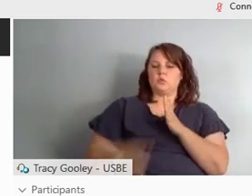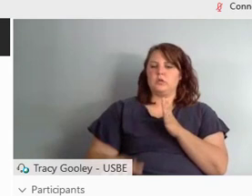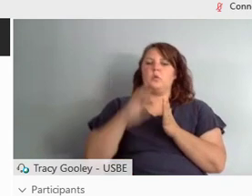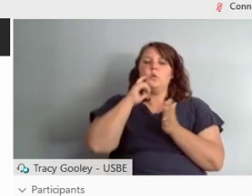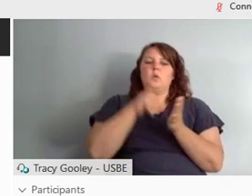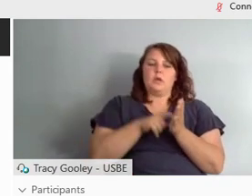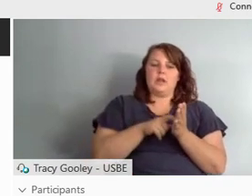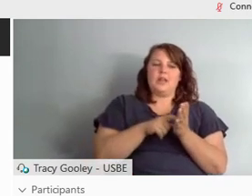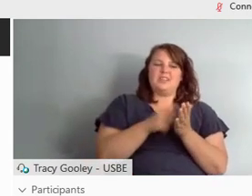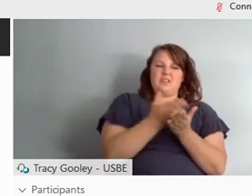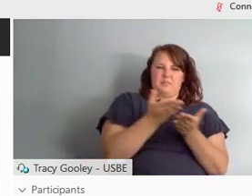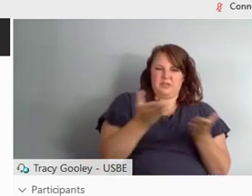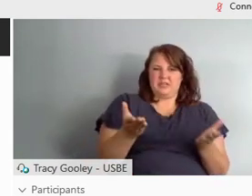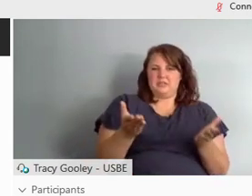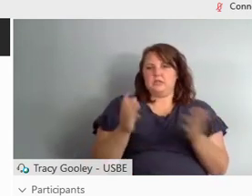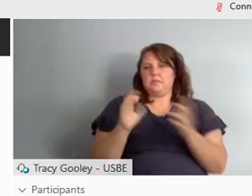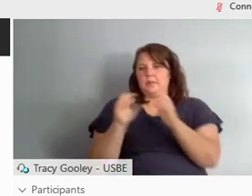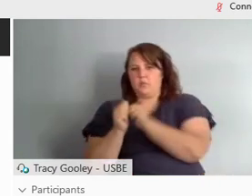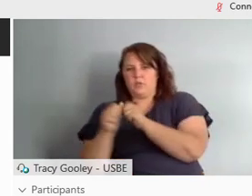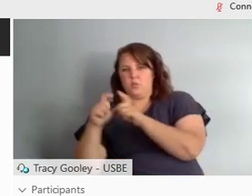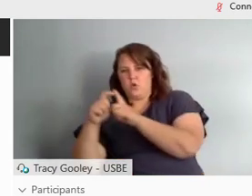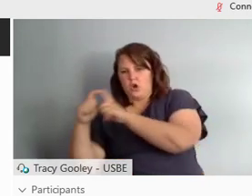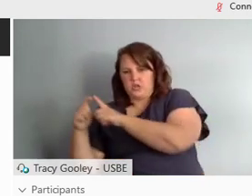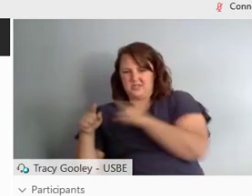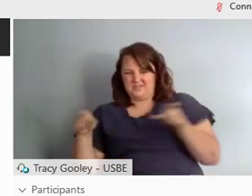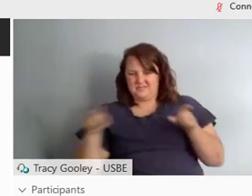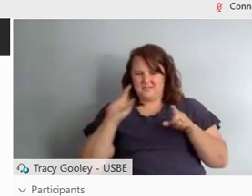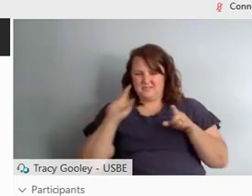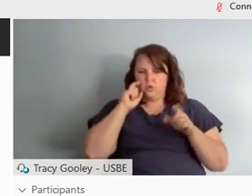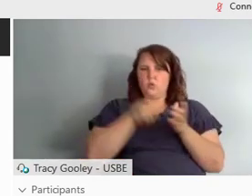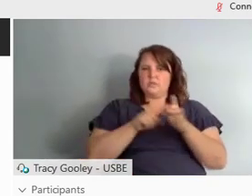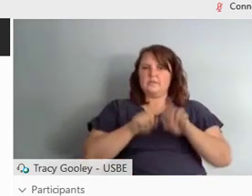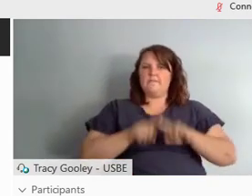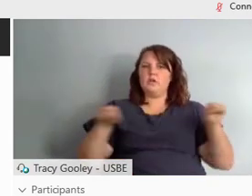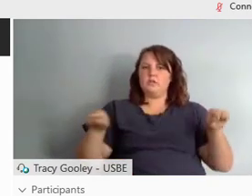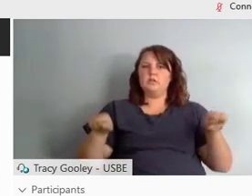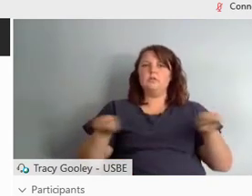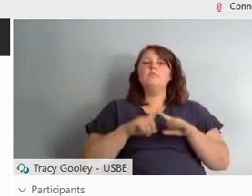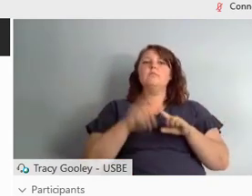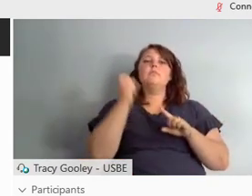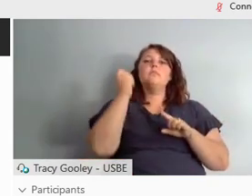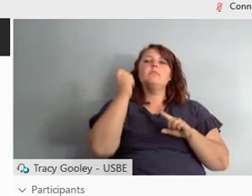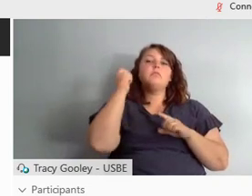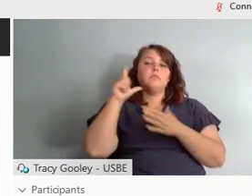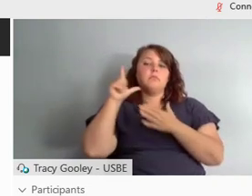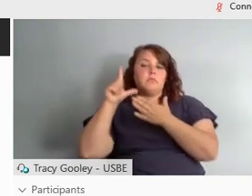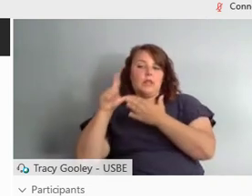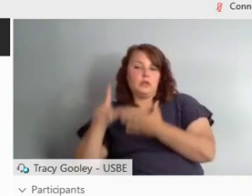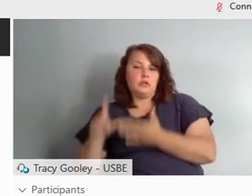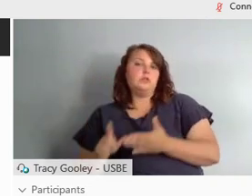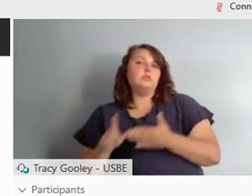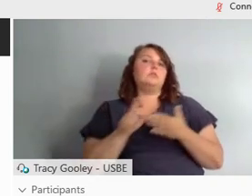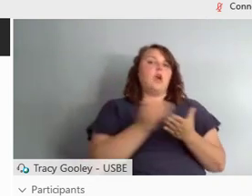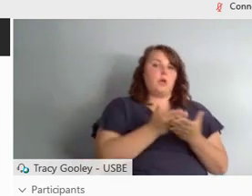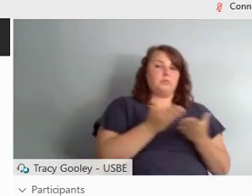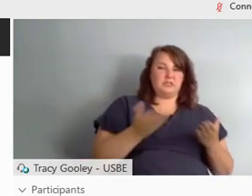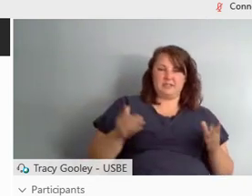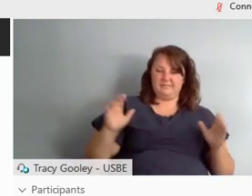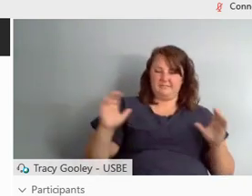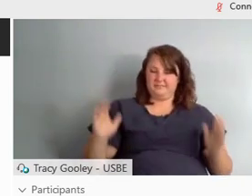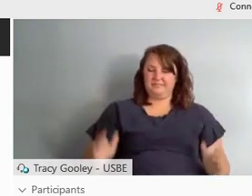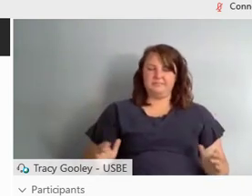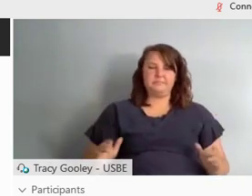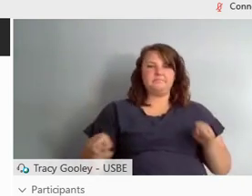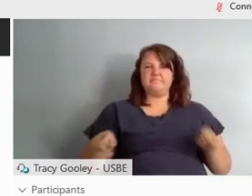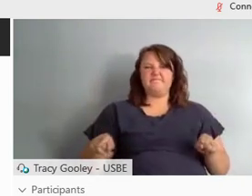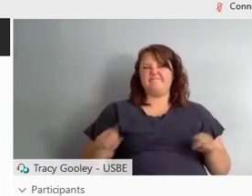and print, right? But can't quite distinguish between letters and pictures of objects yet. So that puts my student in that